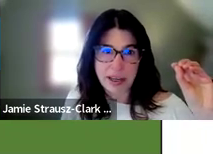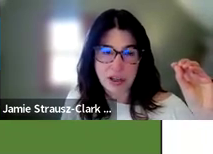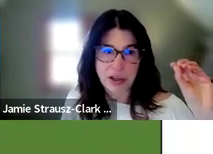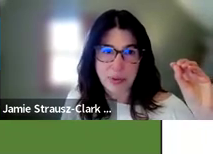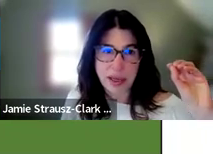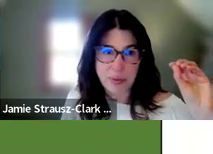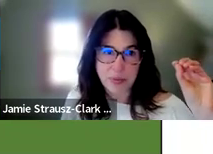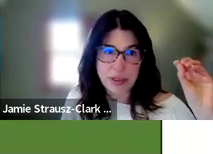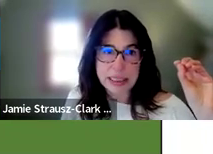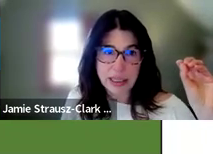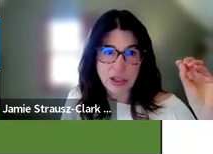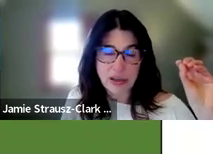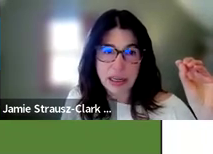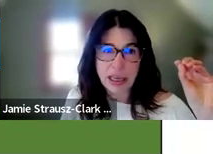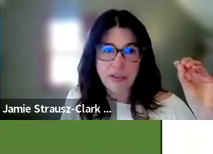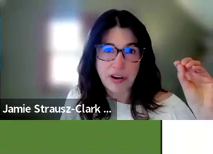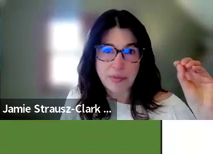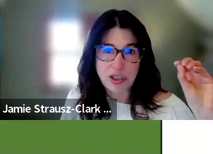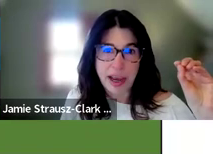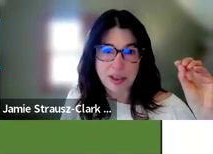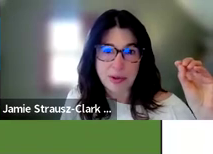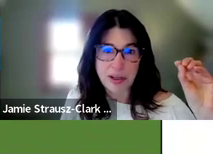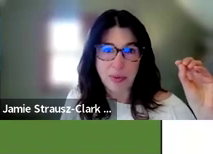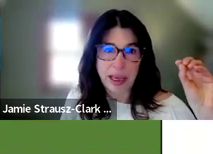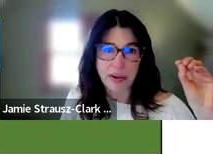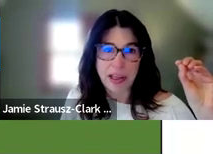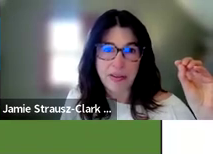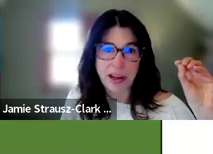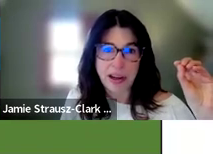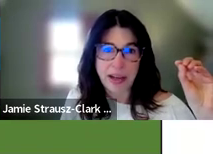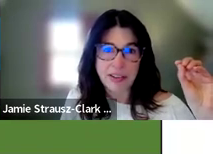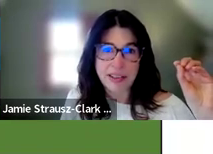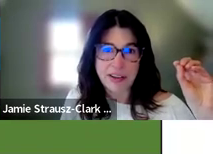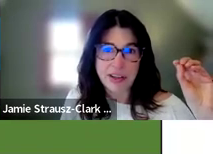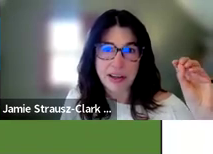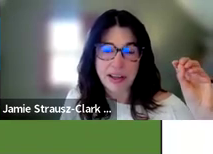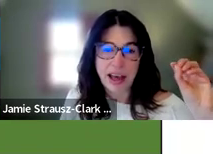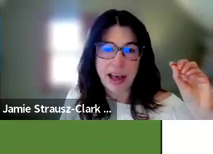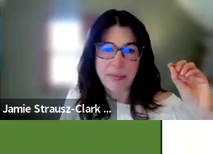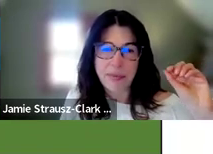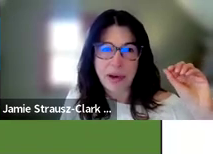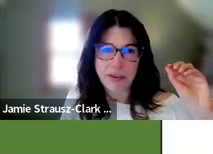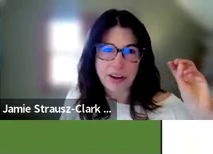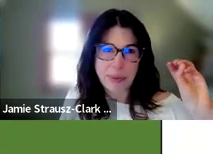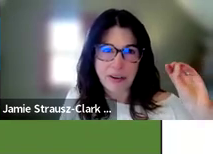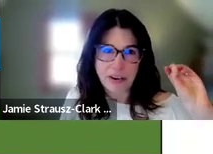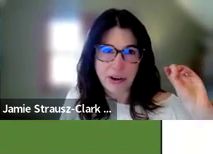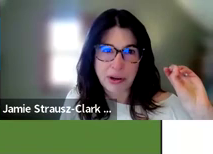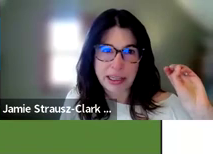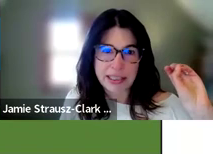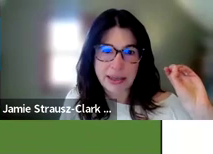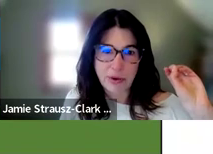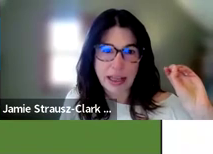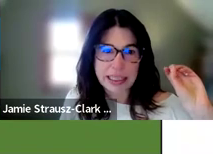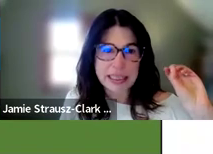panel discussion. There will be a brief presentation from two experts on our panel and then a panel discussion moderated by our very